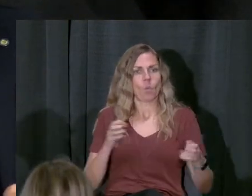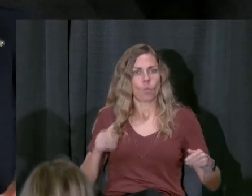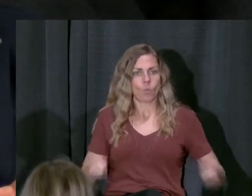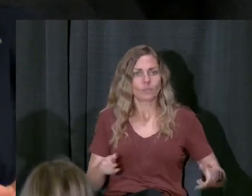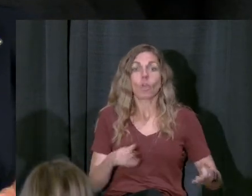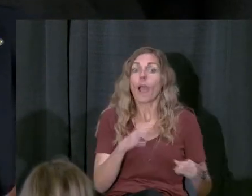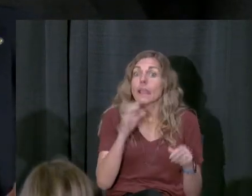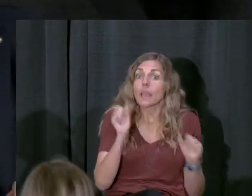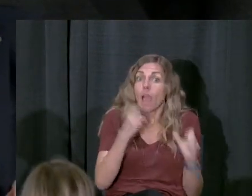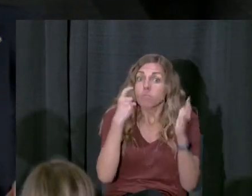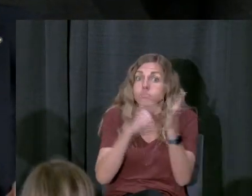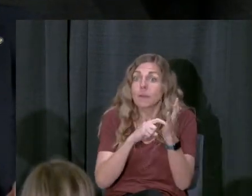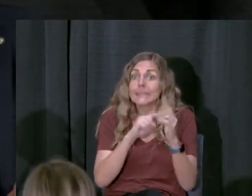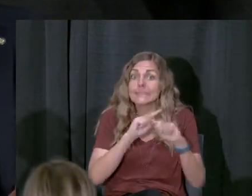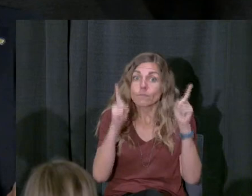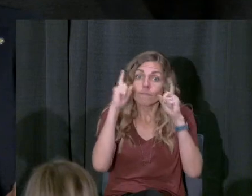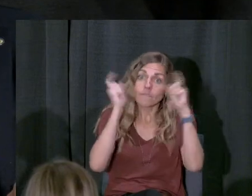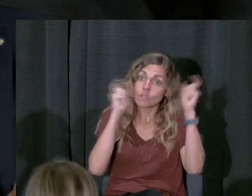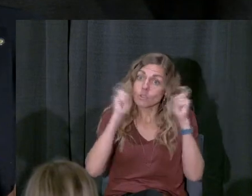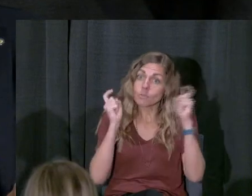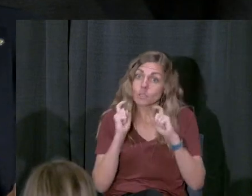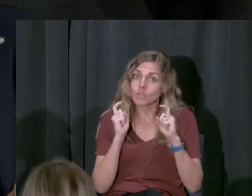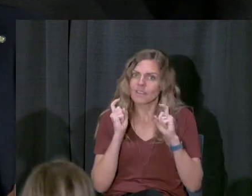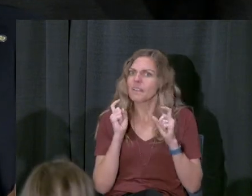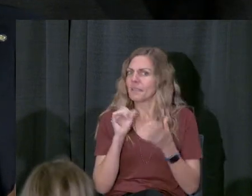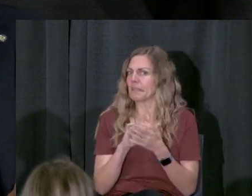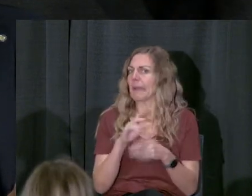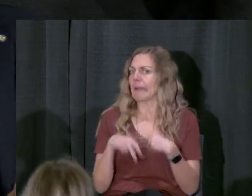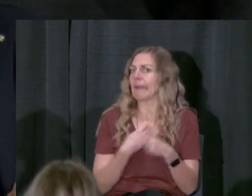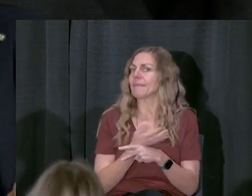facial expressions? You know, those are things that happen.